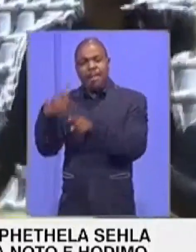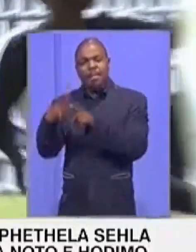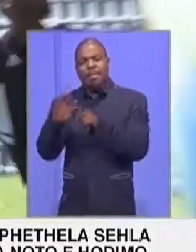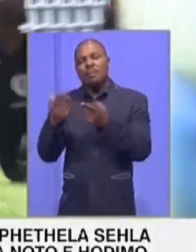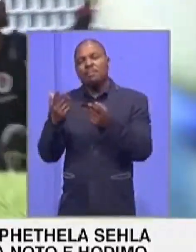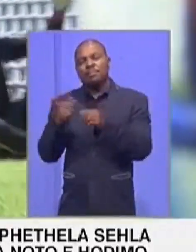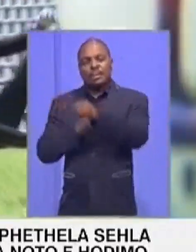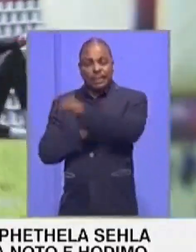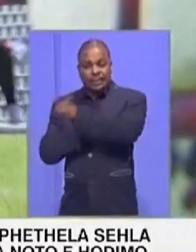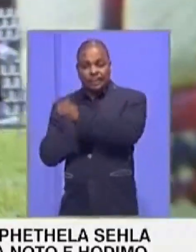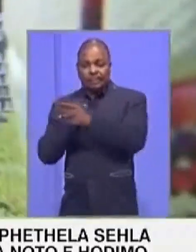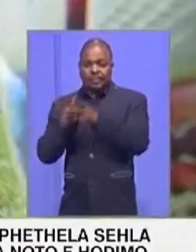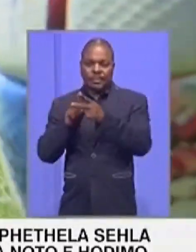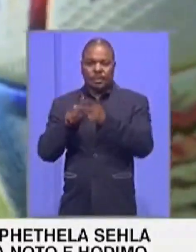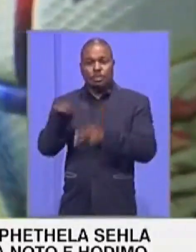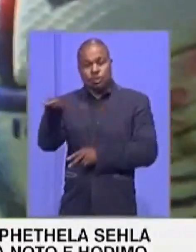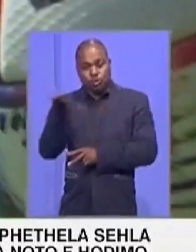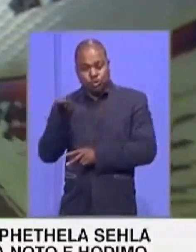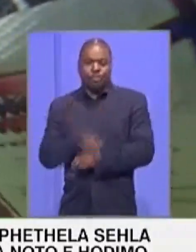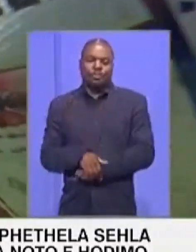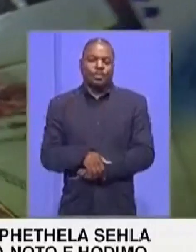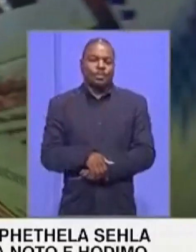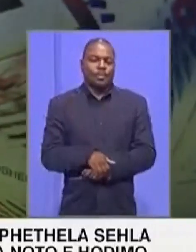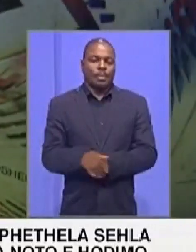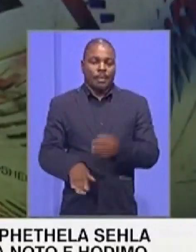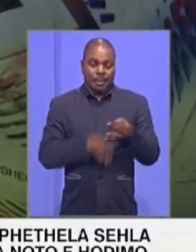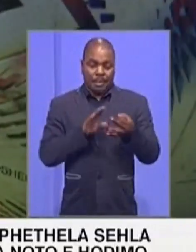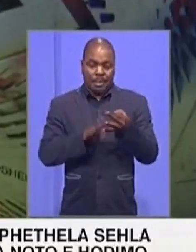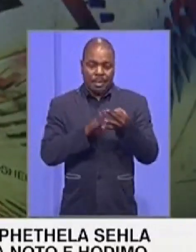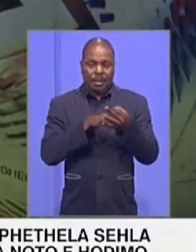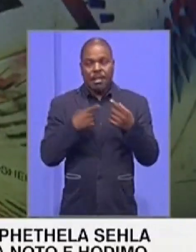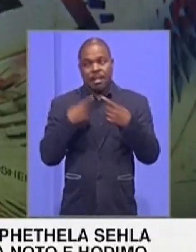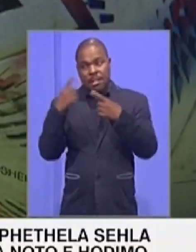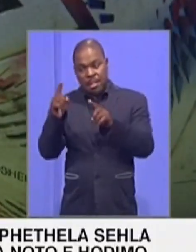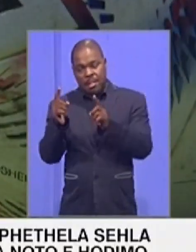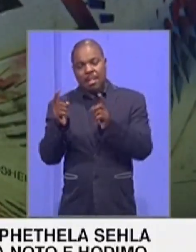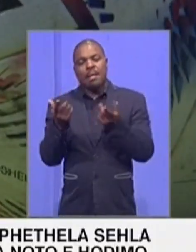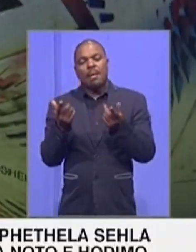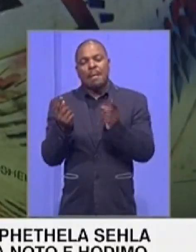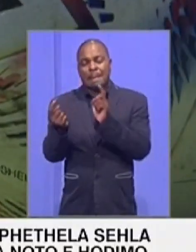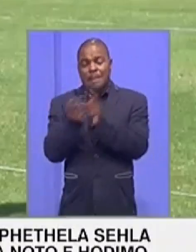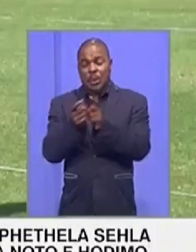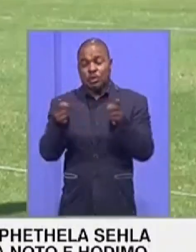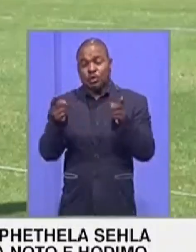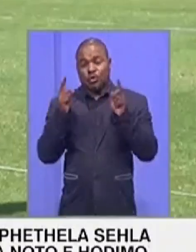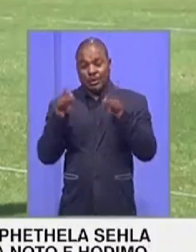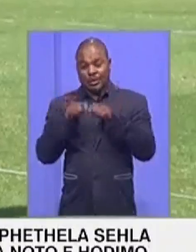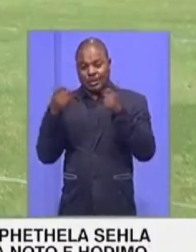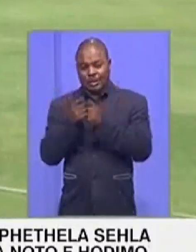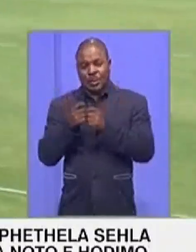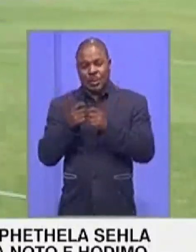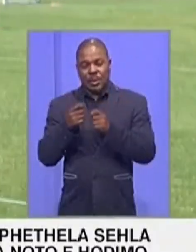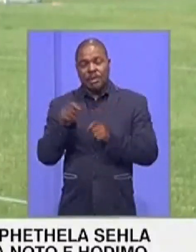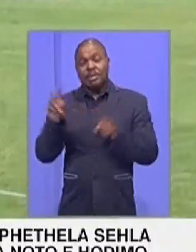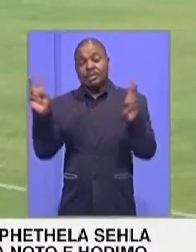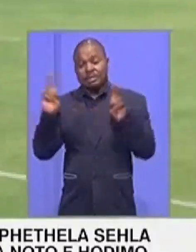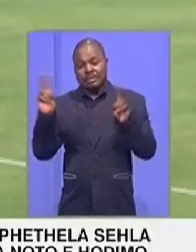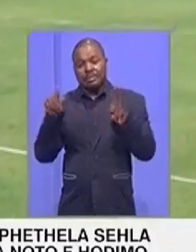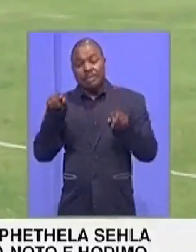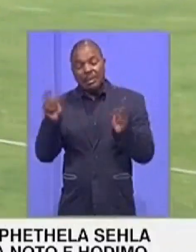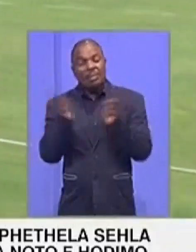TS Galaxy le Amazulu. Ba tlo raloka papadi e nngwe ya tseleng kgahlanong le manaba a bona Kaizer Chiefs papading